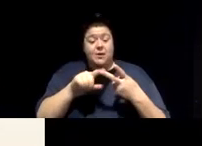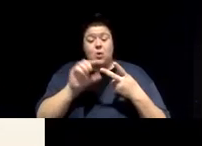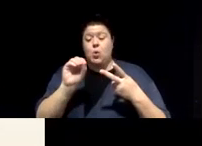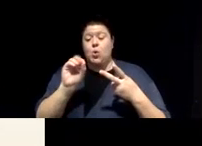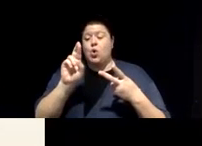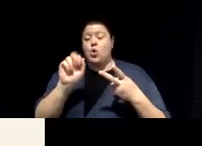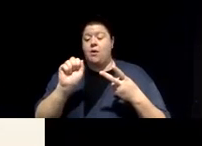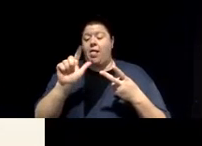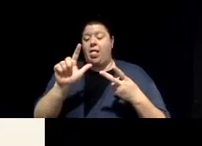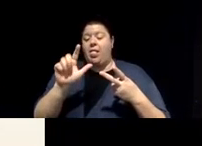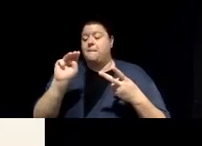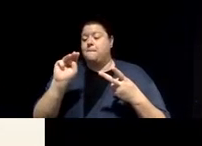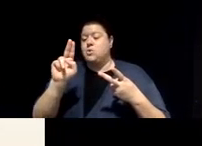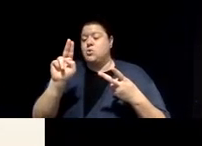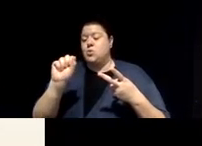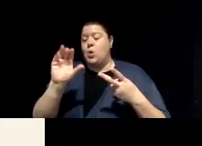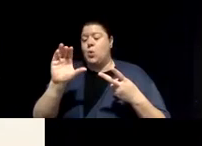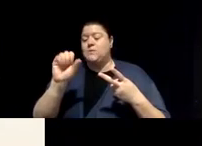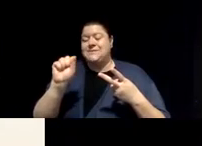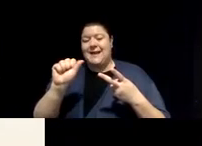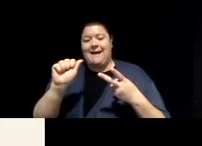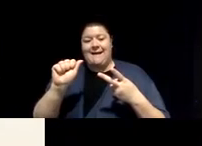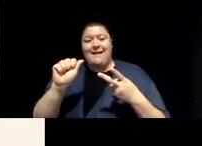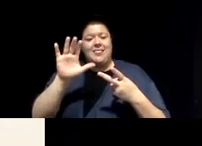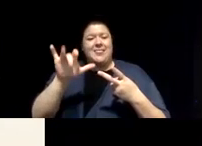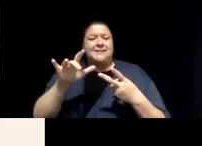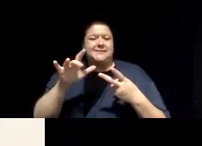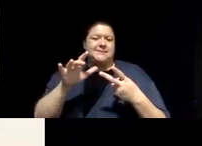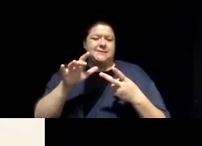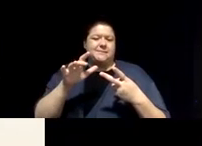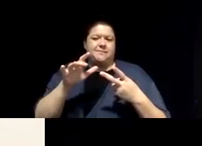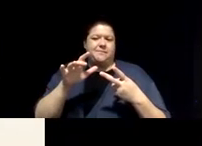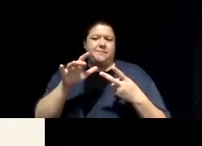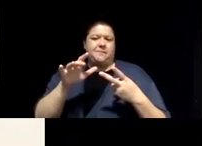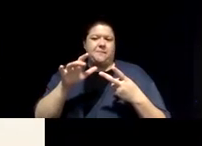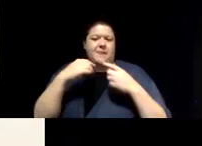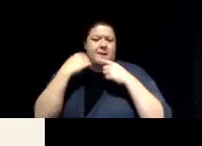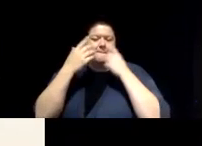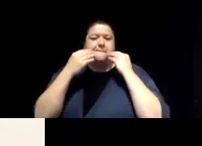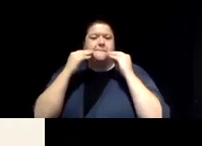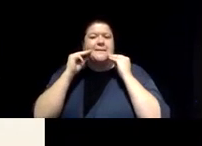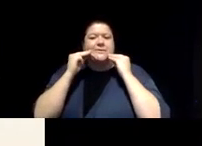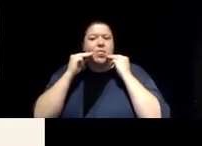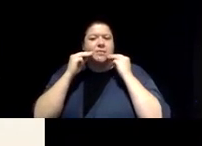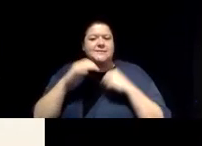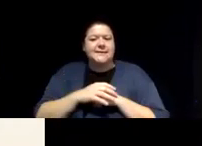oral mucosa, which is the mouth around the muscles around it, and then adjacent